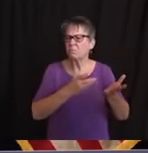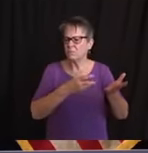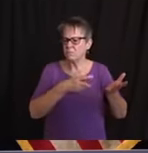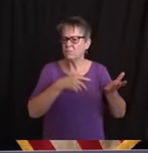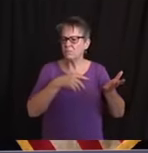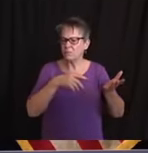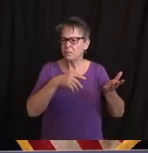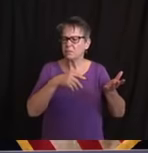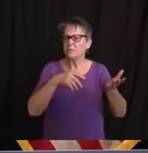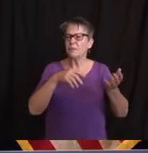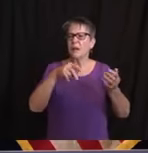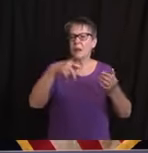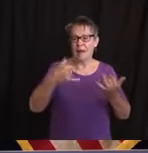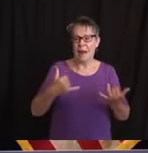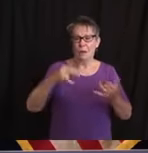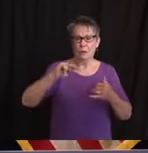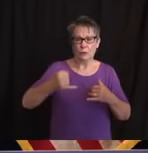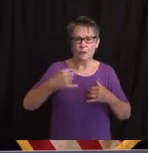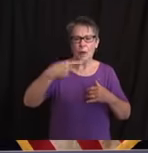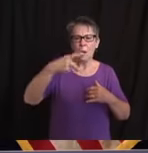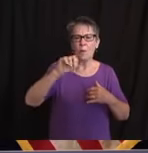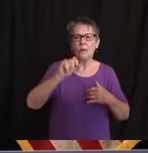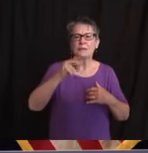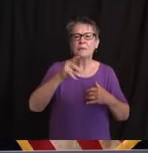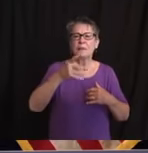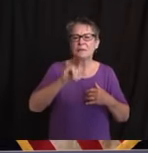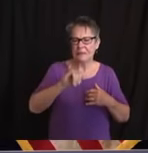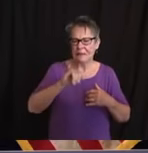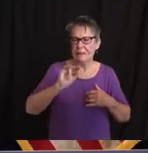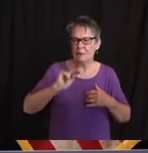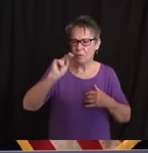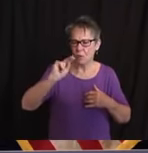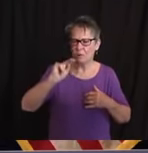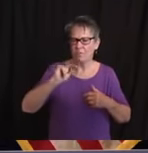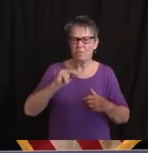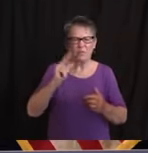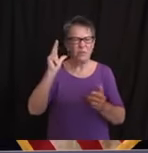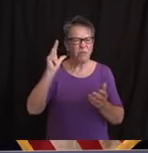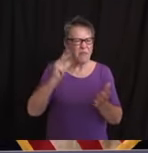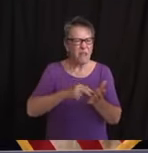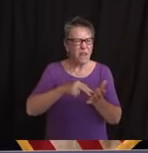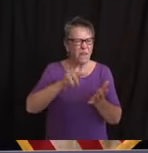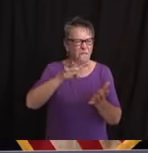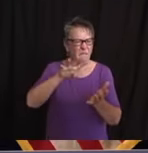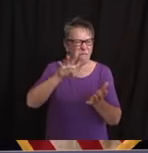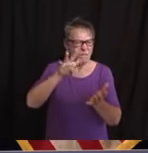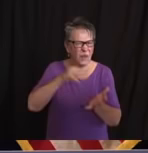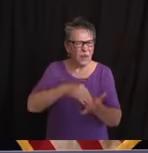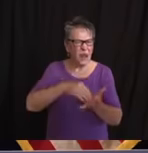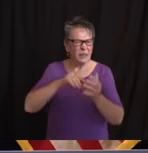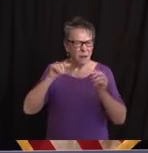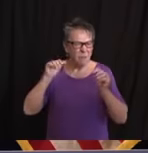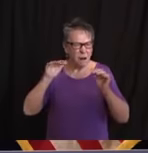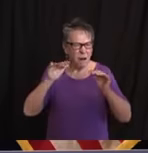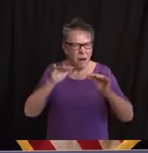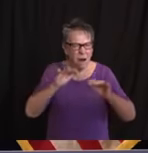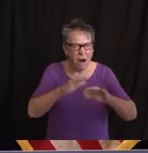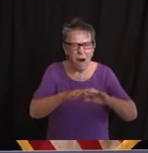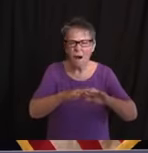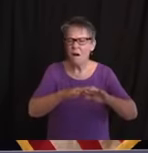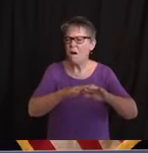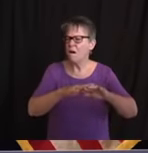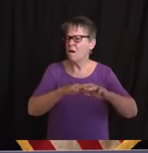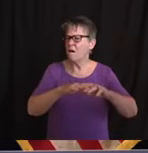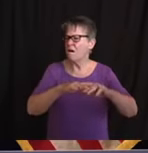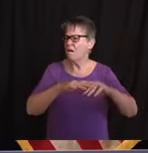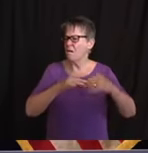And in the overwhelming amount of cases, it has been side-by-side, peaceful protests, people who are